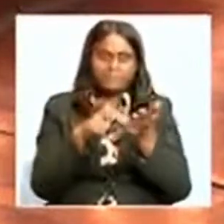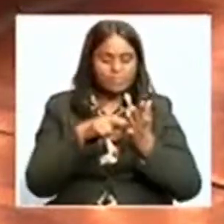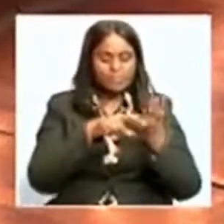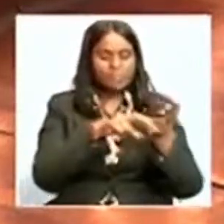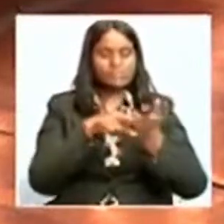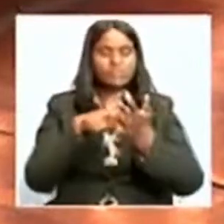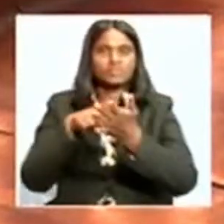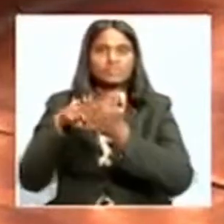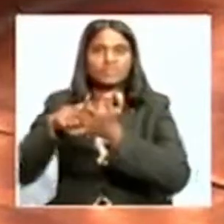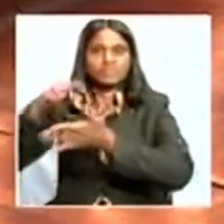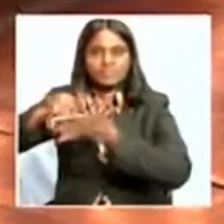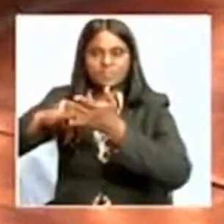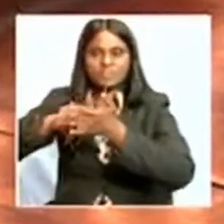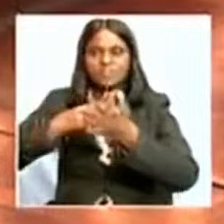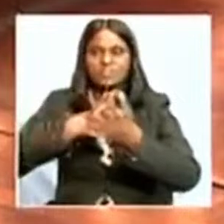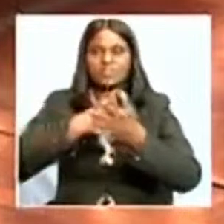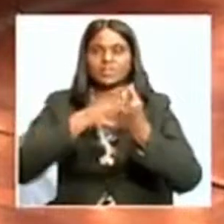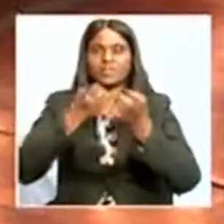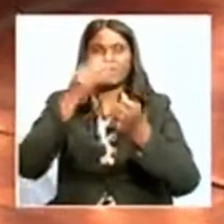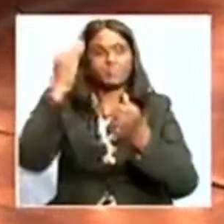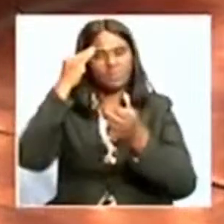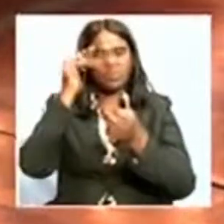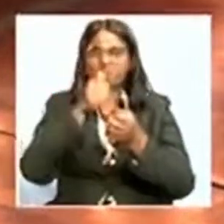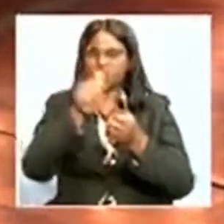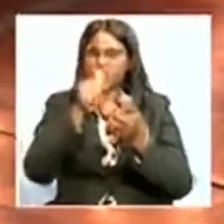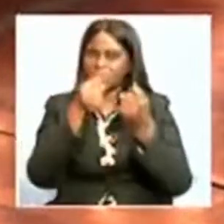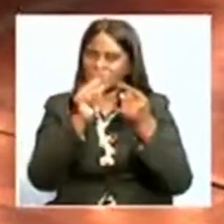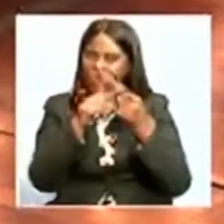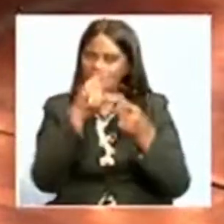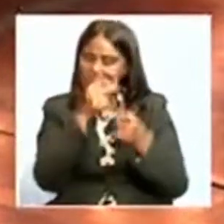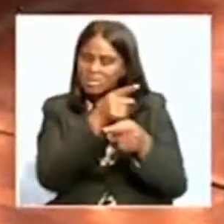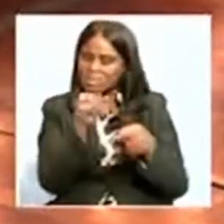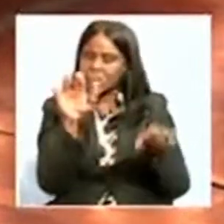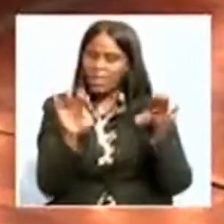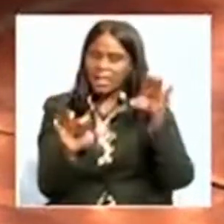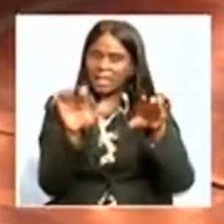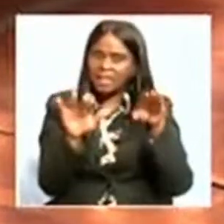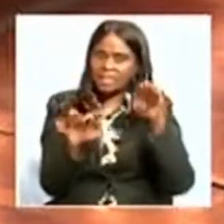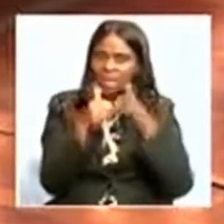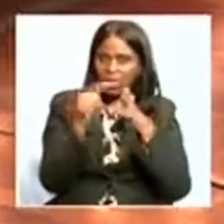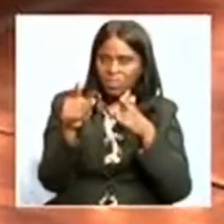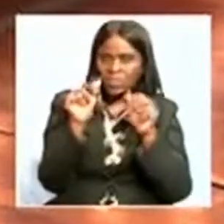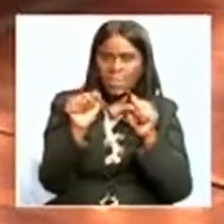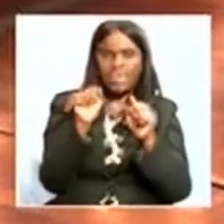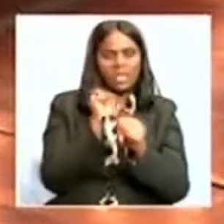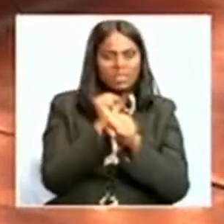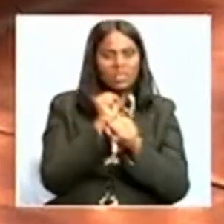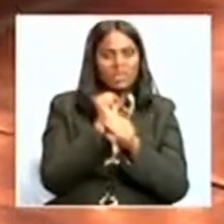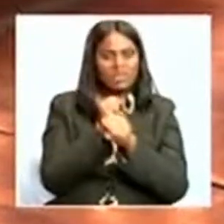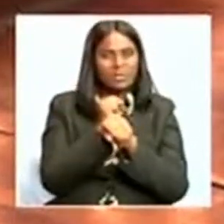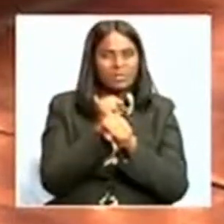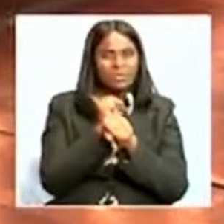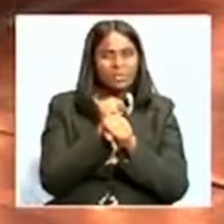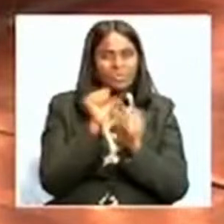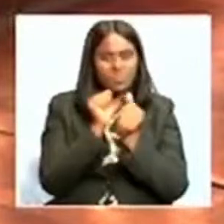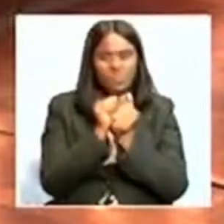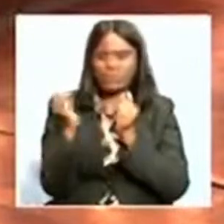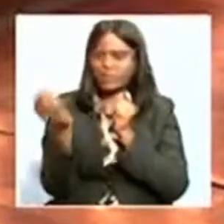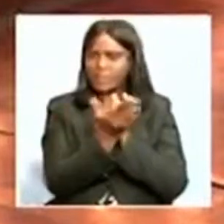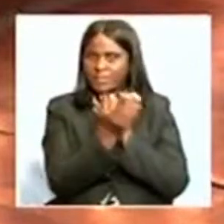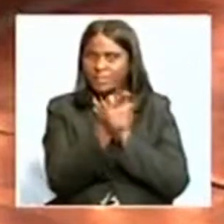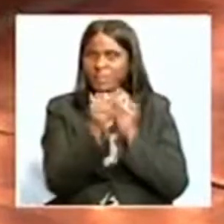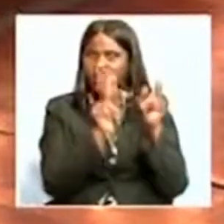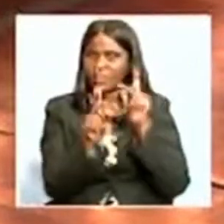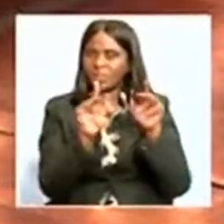transport costs. I wanted to find out, did you try to look at the balance and how it would affect the people